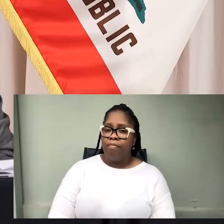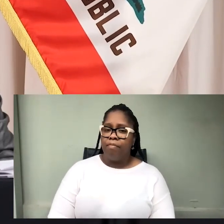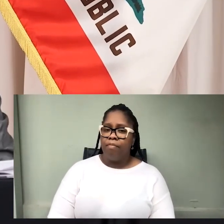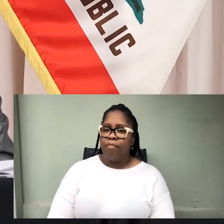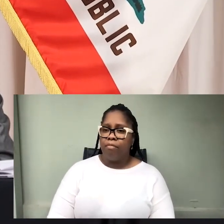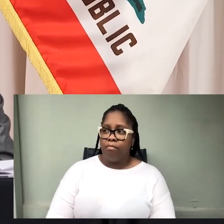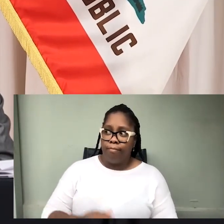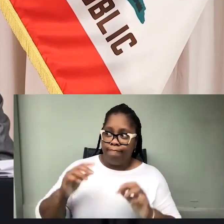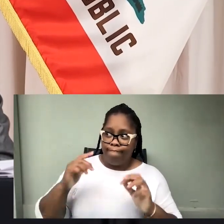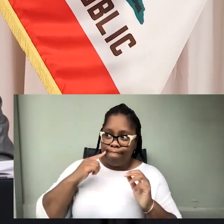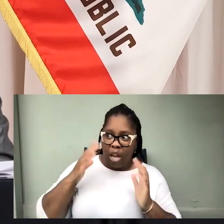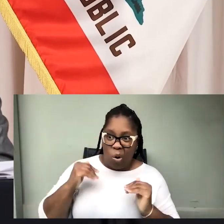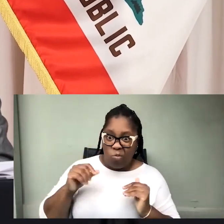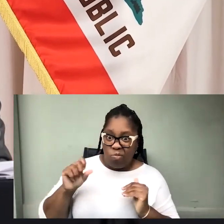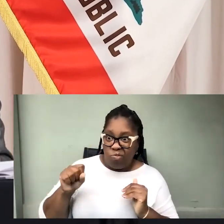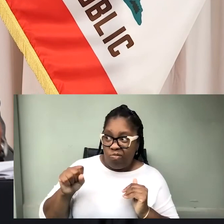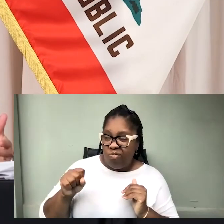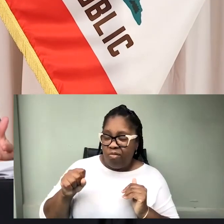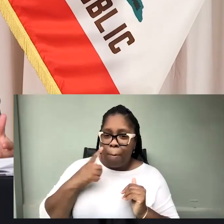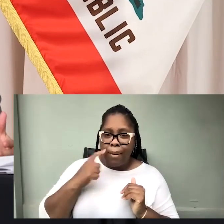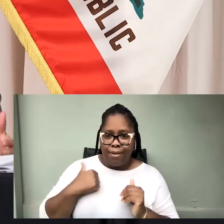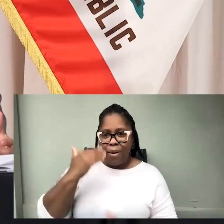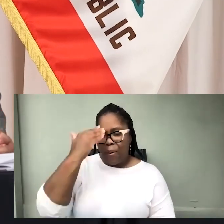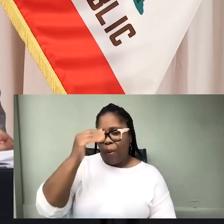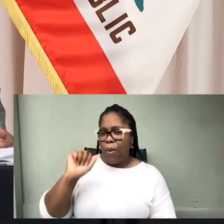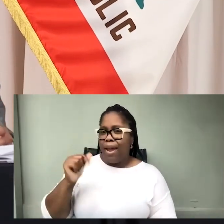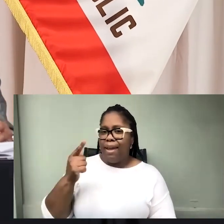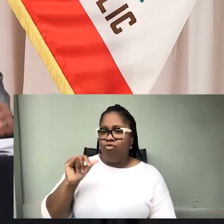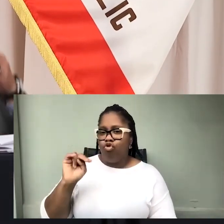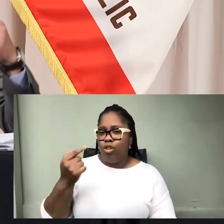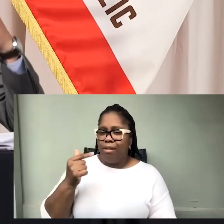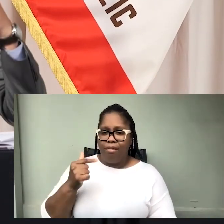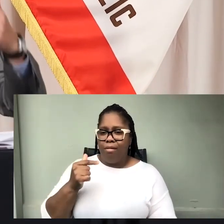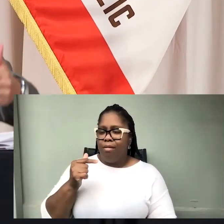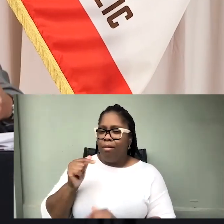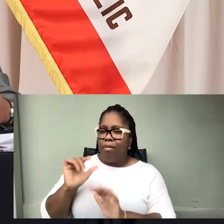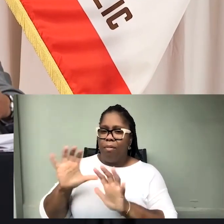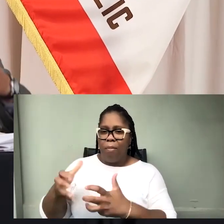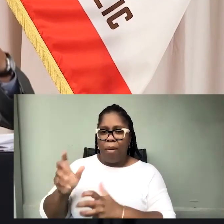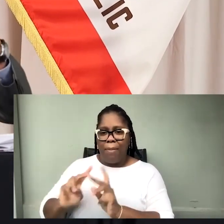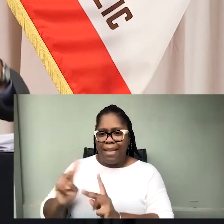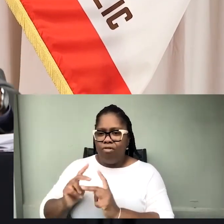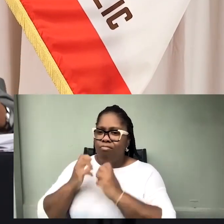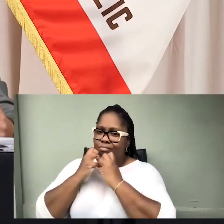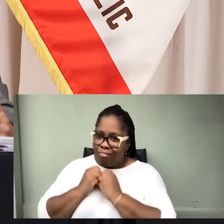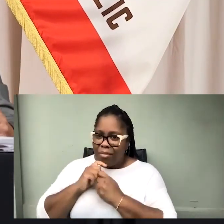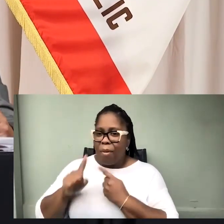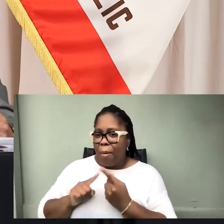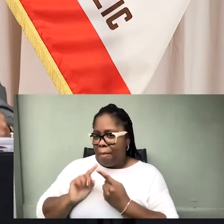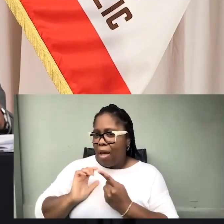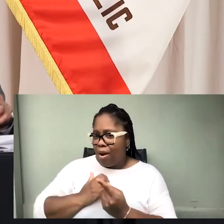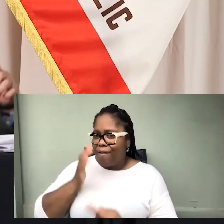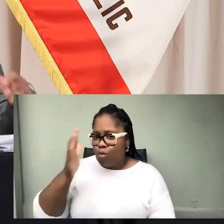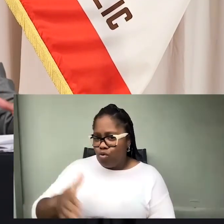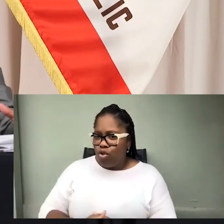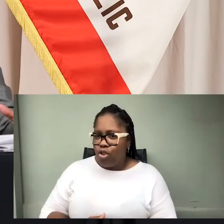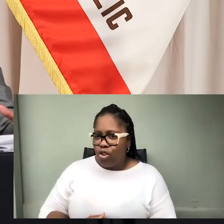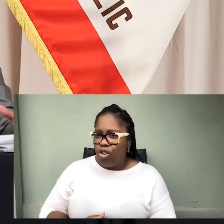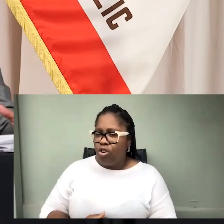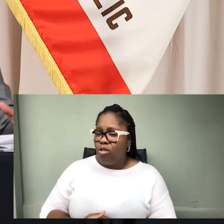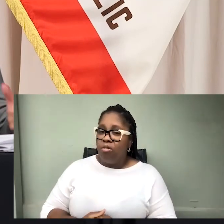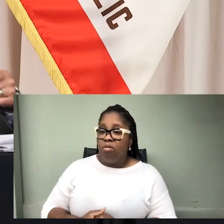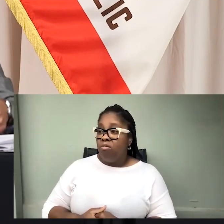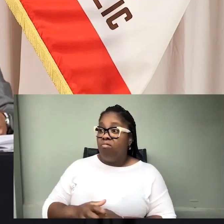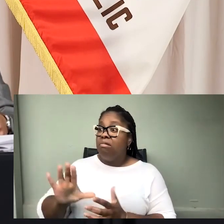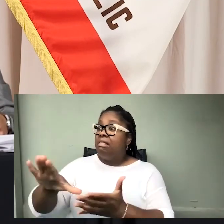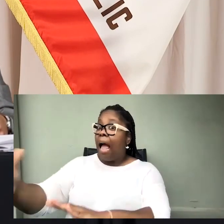I hope so, because I know that our aging population cares so deeply about our future, right? And what we want to leave behind